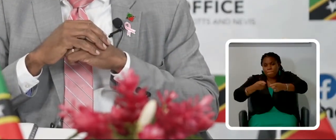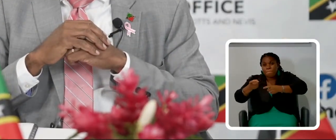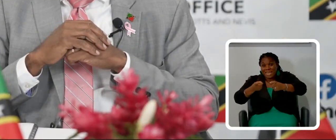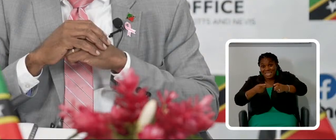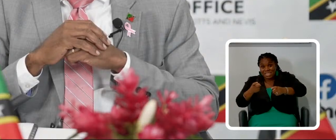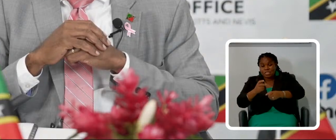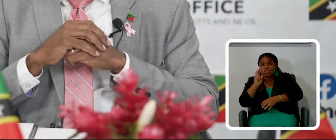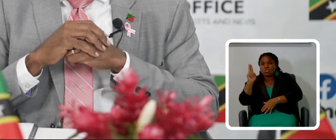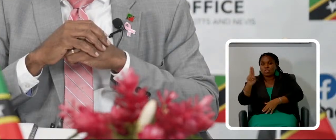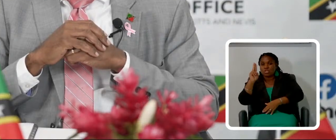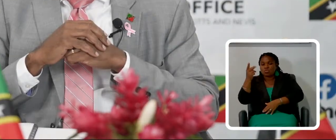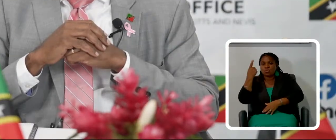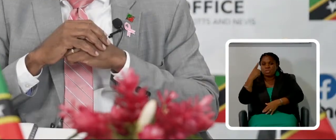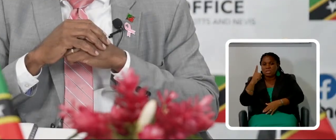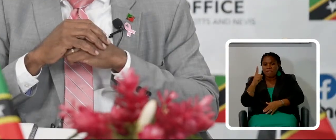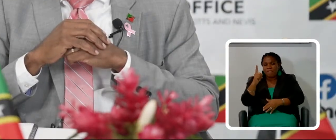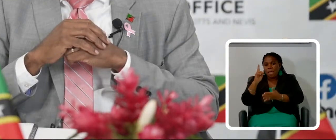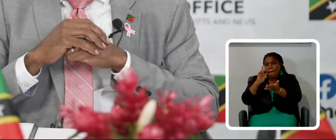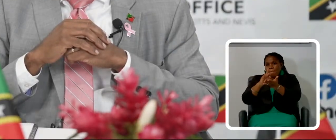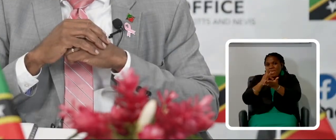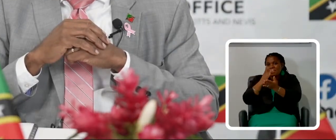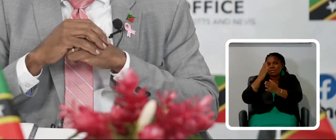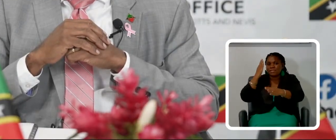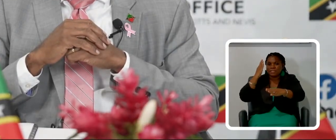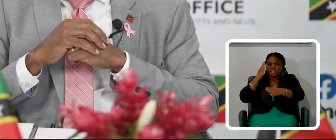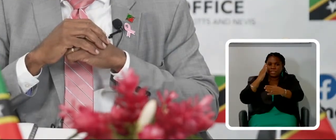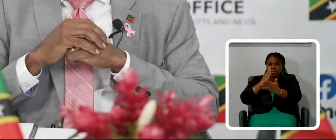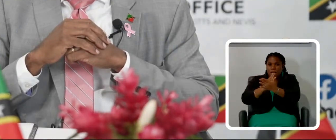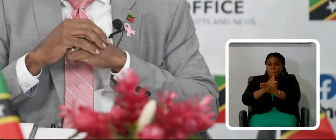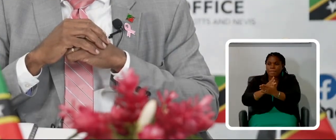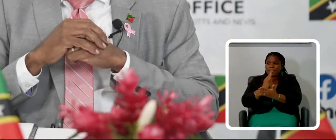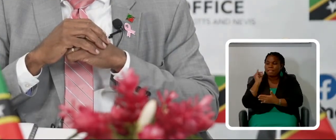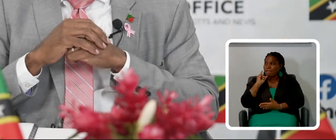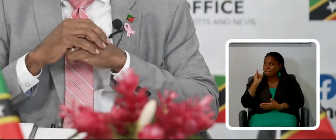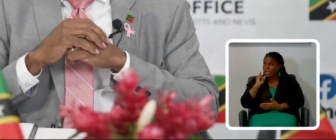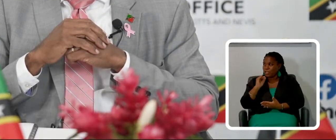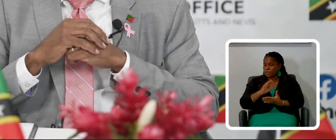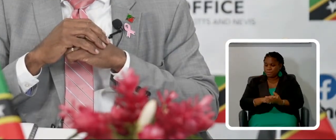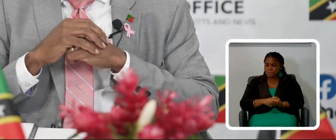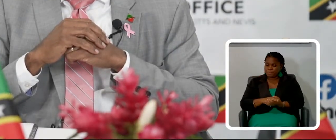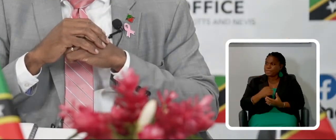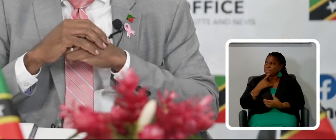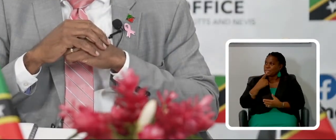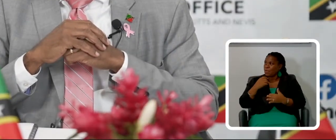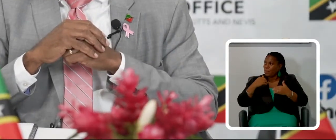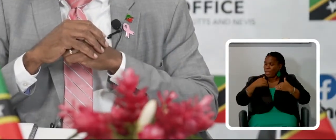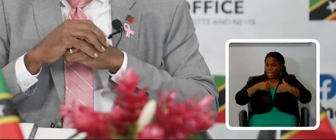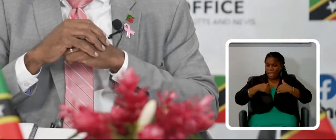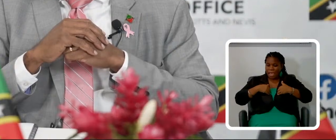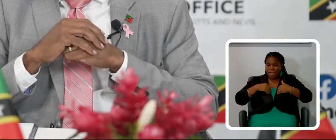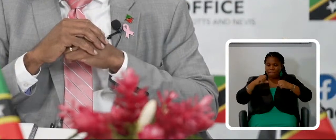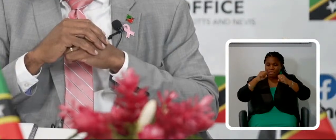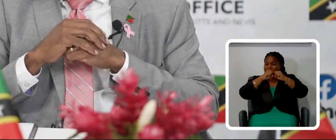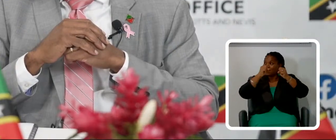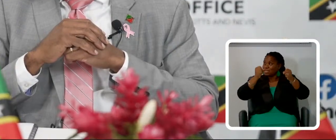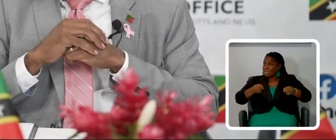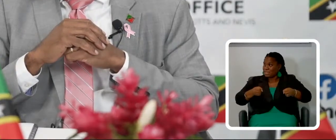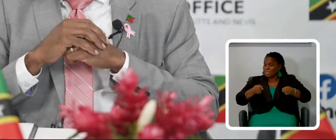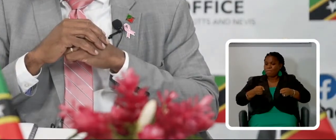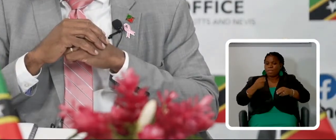We will set up systems where we will have a system called antibiotic stewardship.